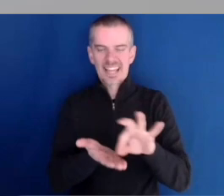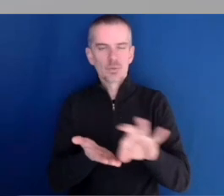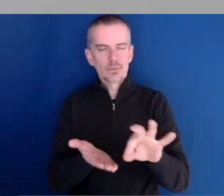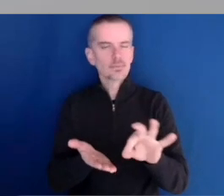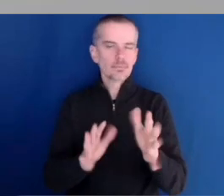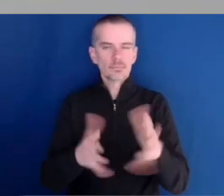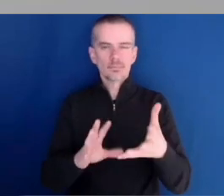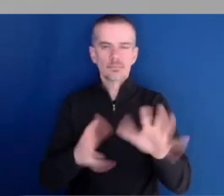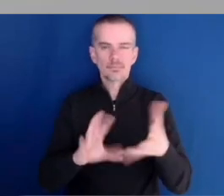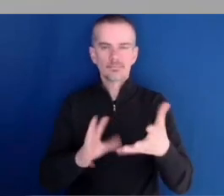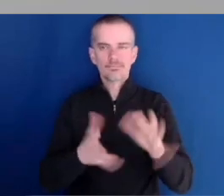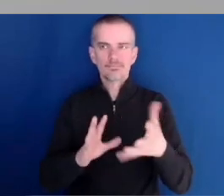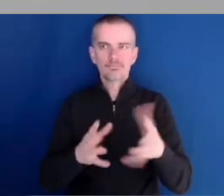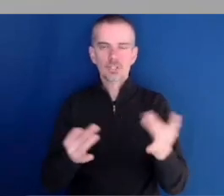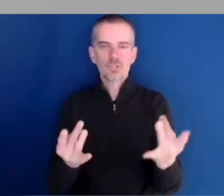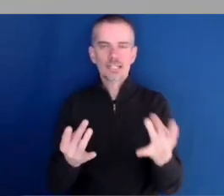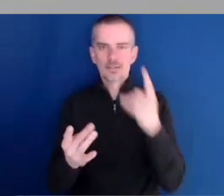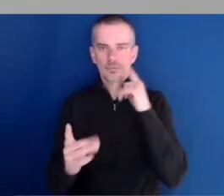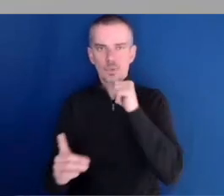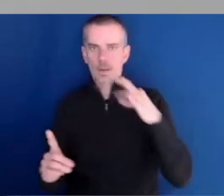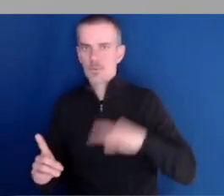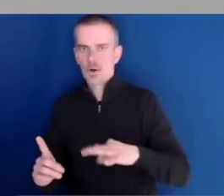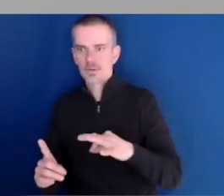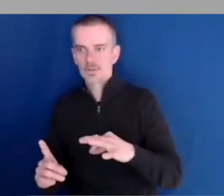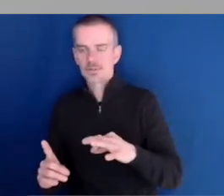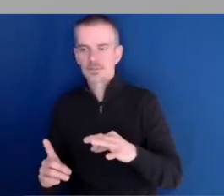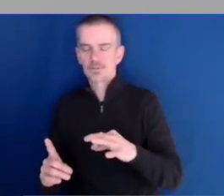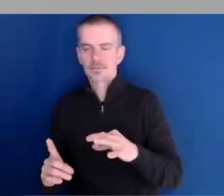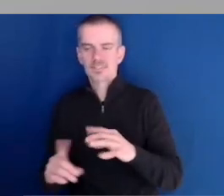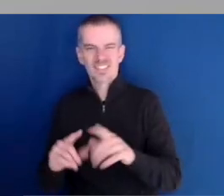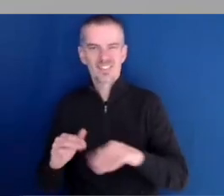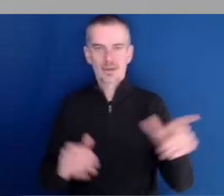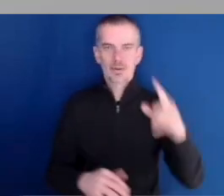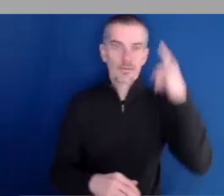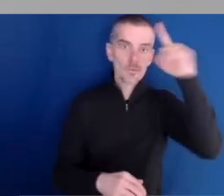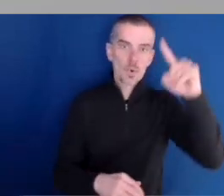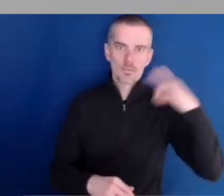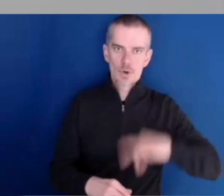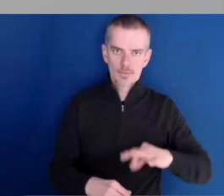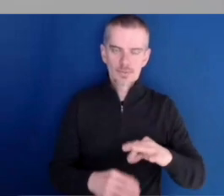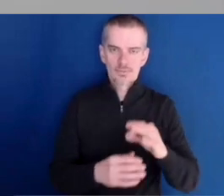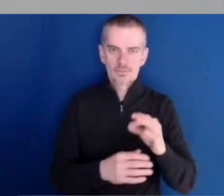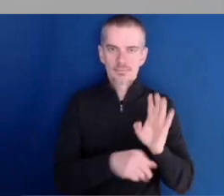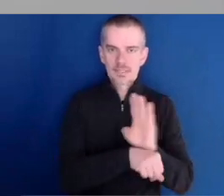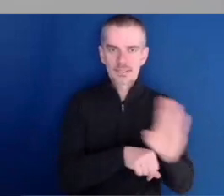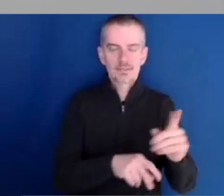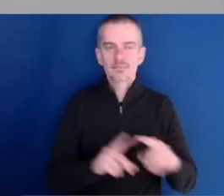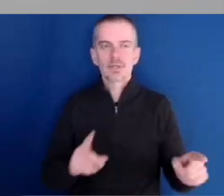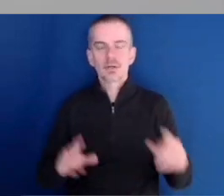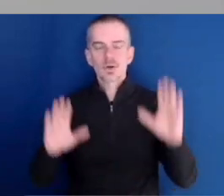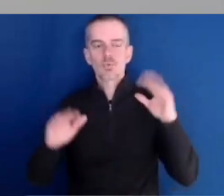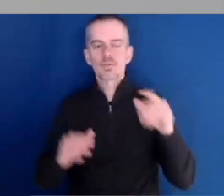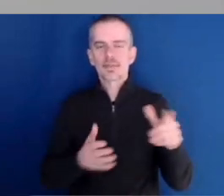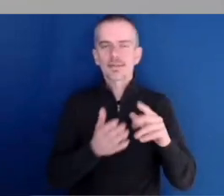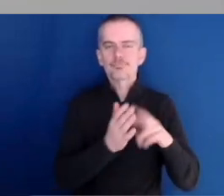a little tricky for nonprofits if you're coming from the for-profit sector. But hopefully they could, read up